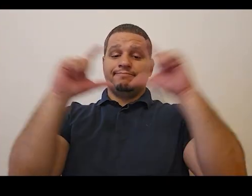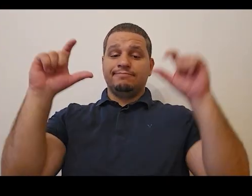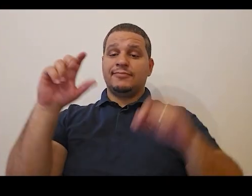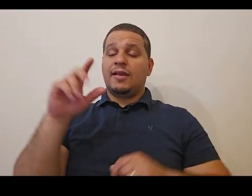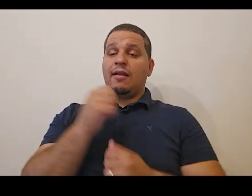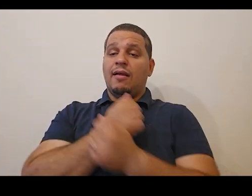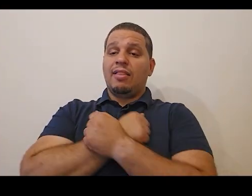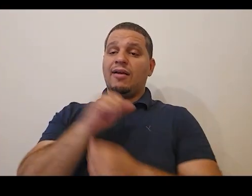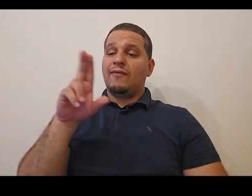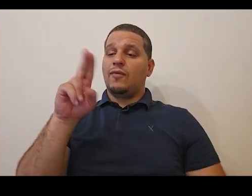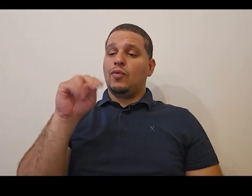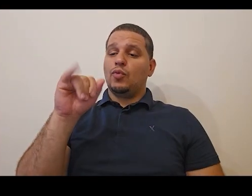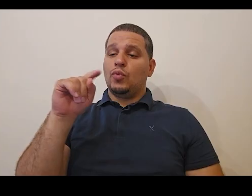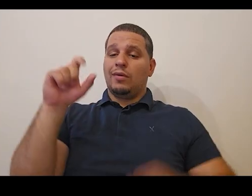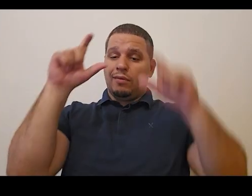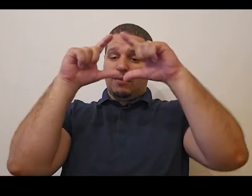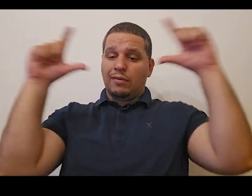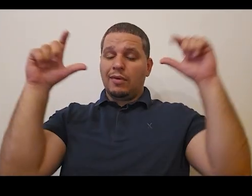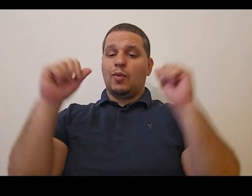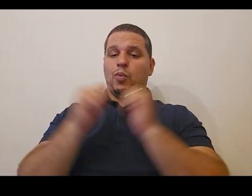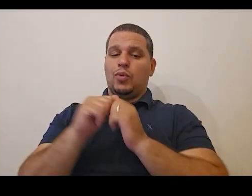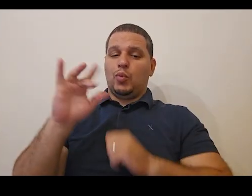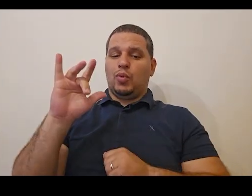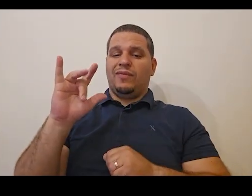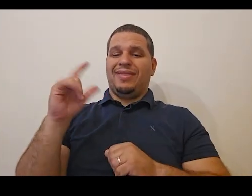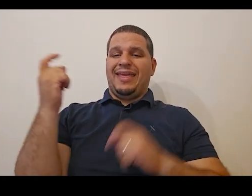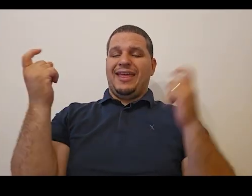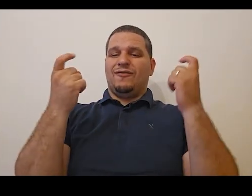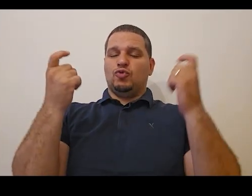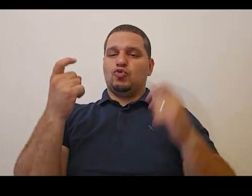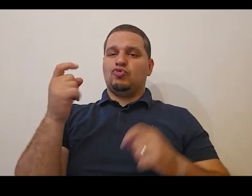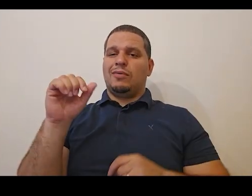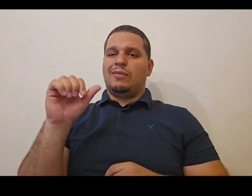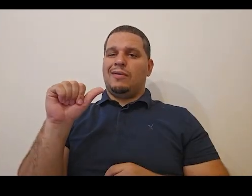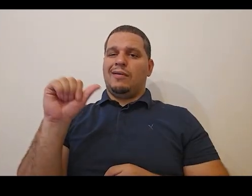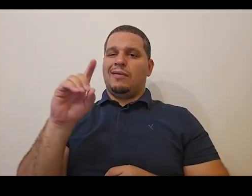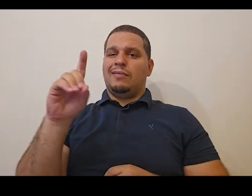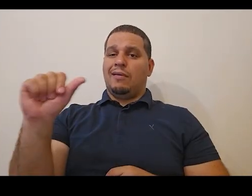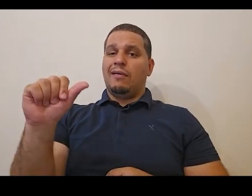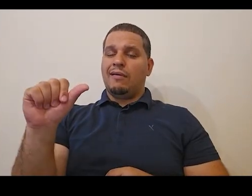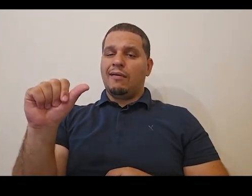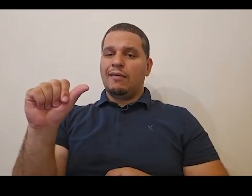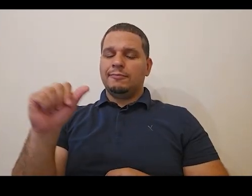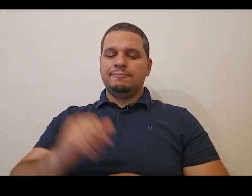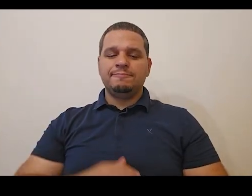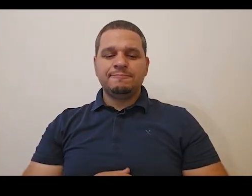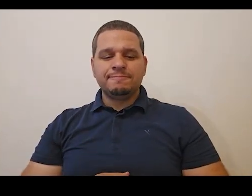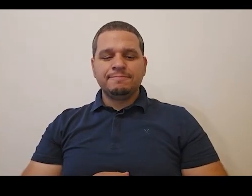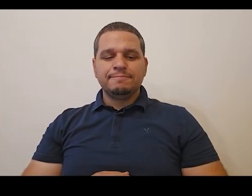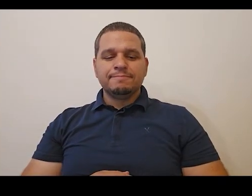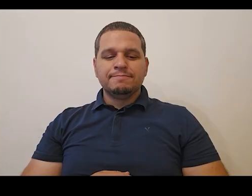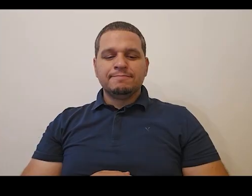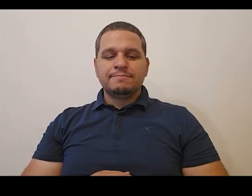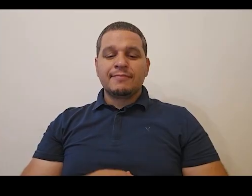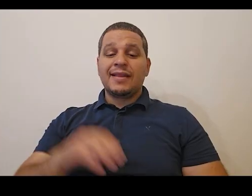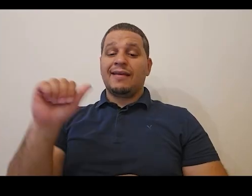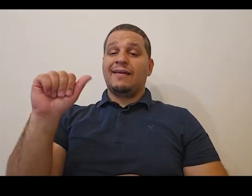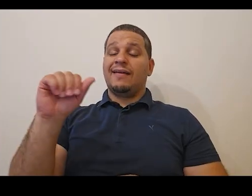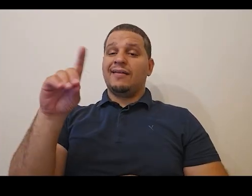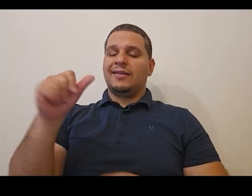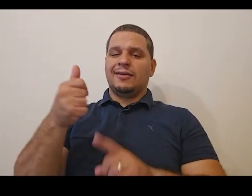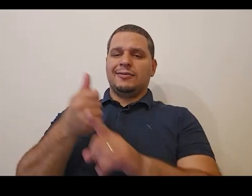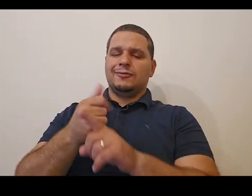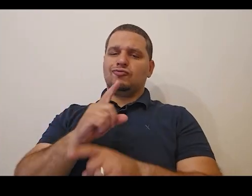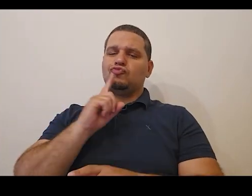and on the milestone of the 35th anniversary of the Americans with Disabilities Act. The ADA